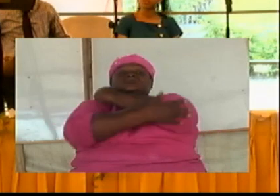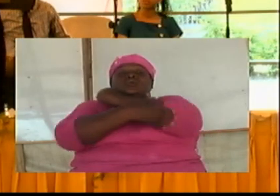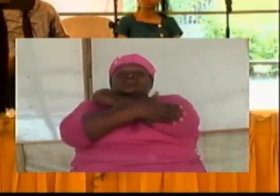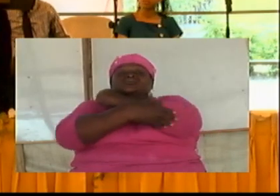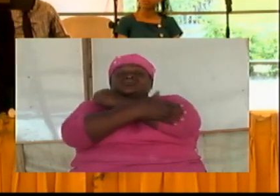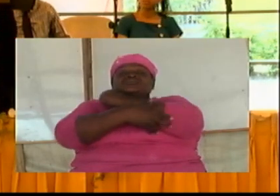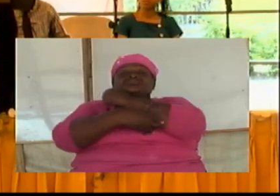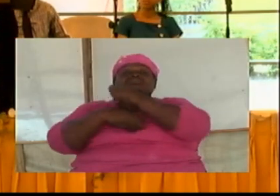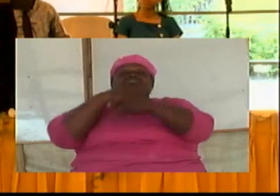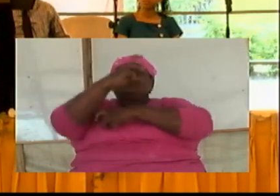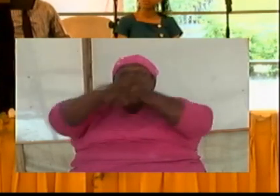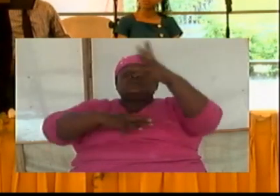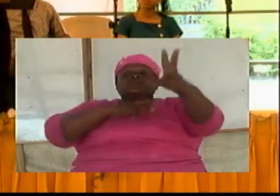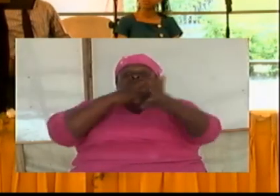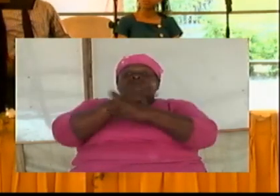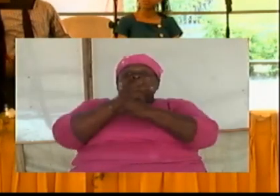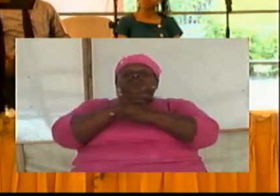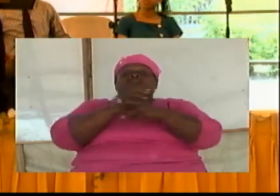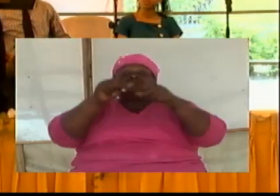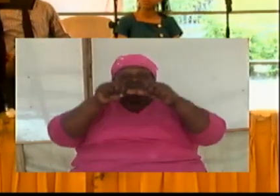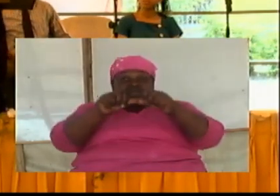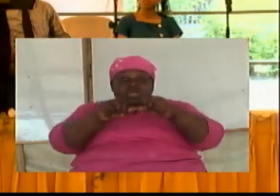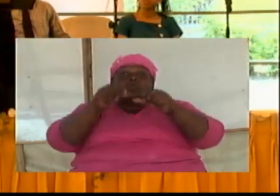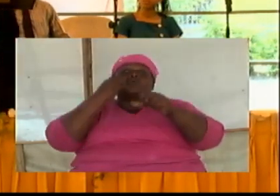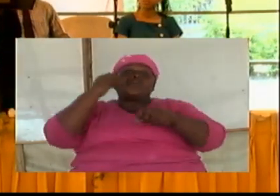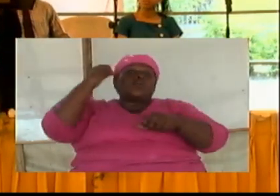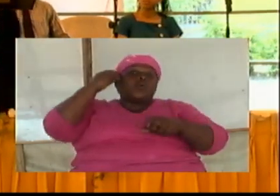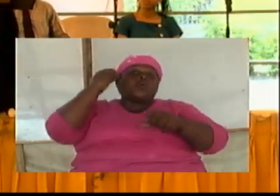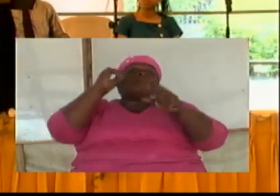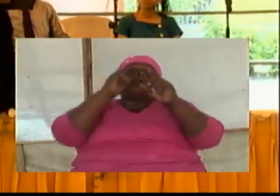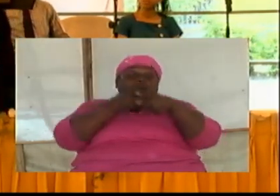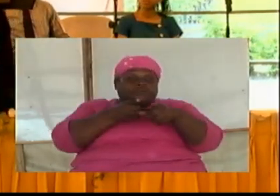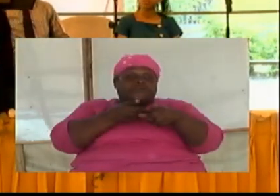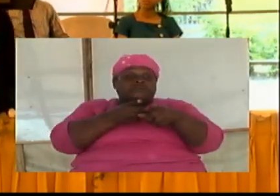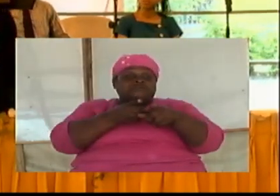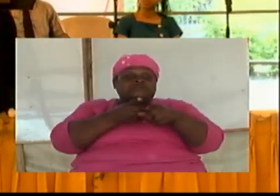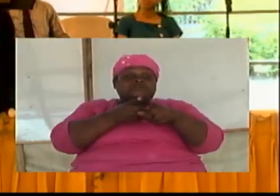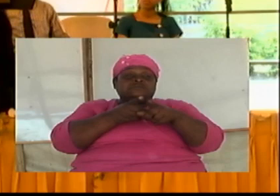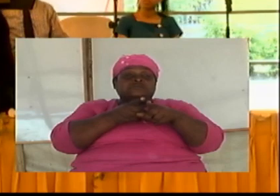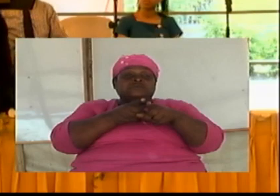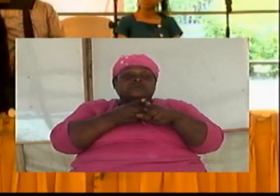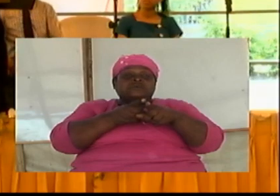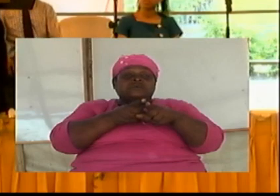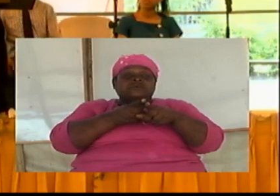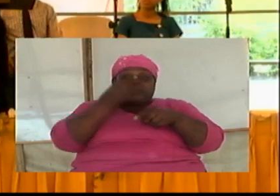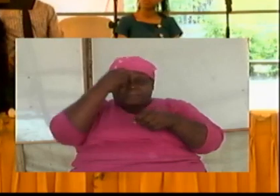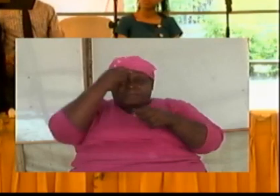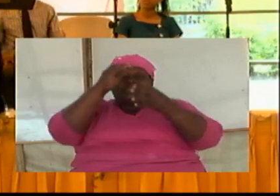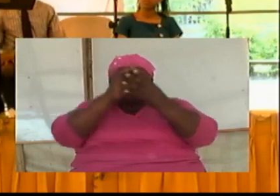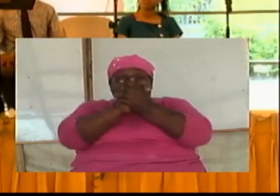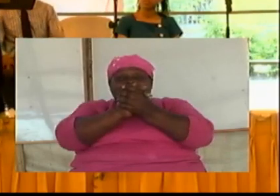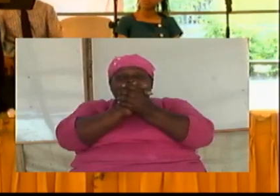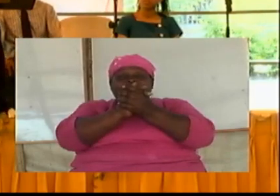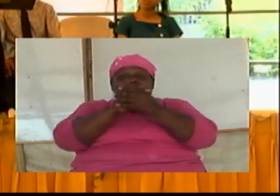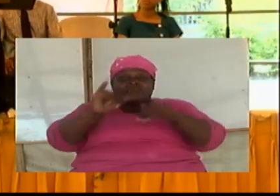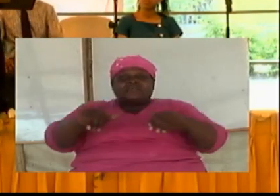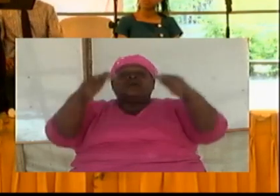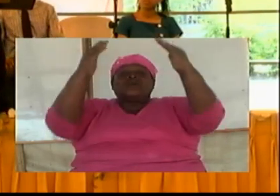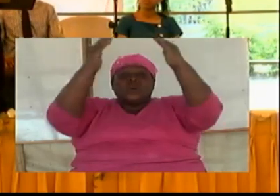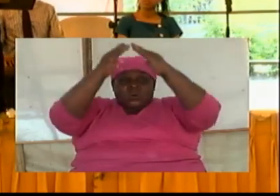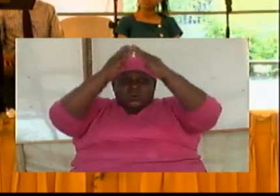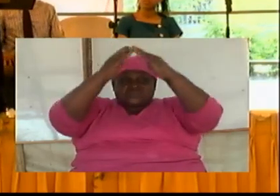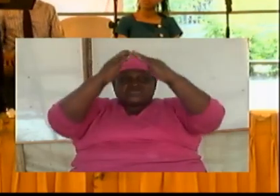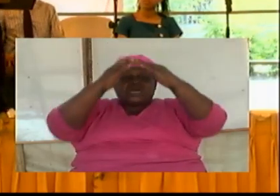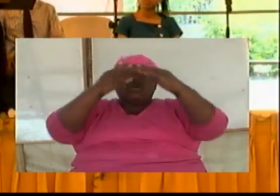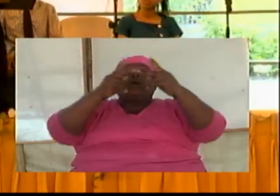into effect stay at home orders. Praise the Lord Jesus. Because it is believed that the house should be a place